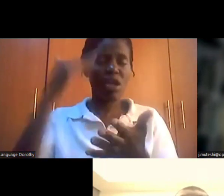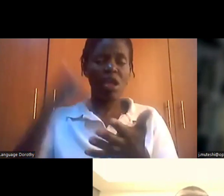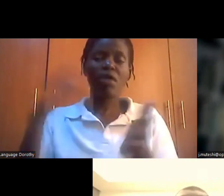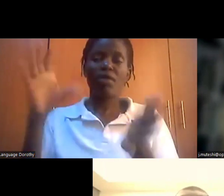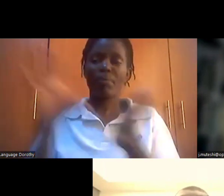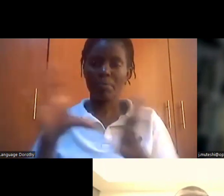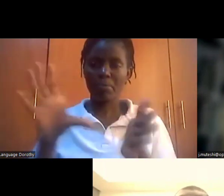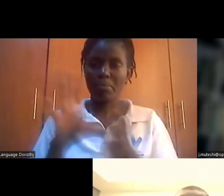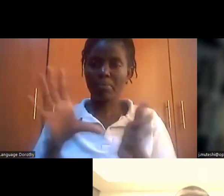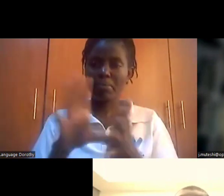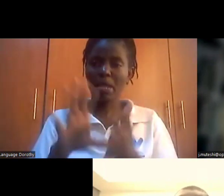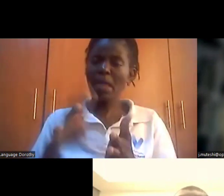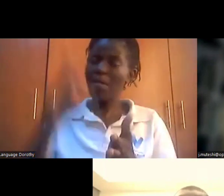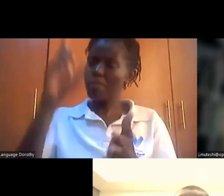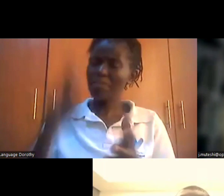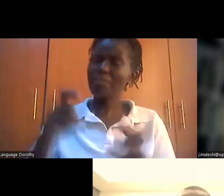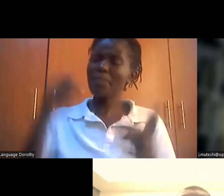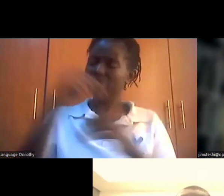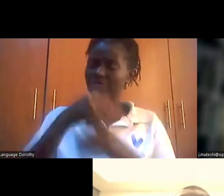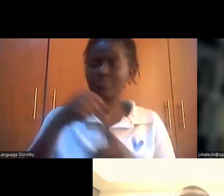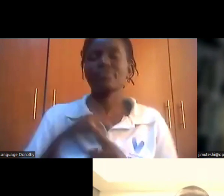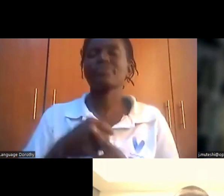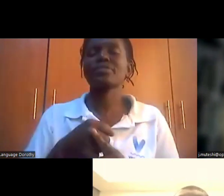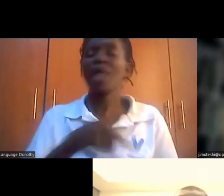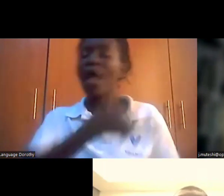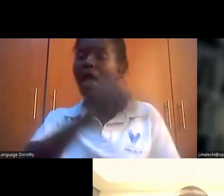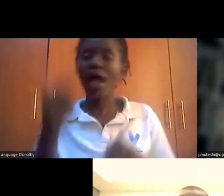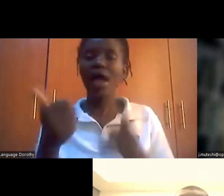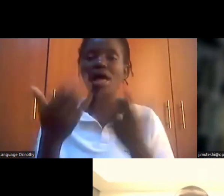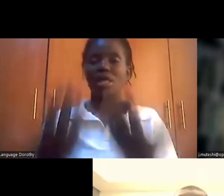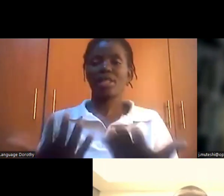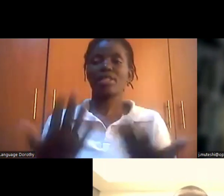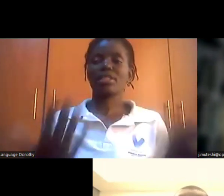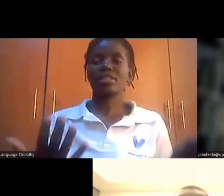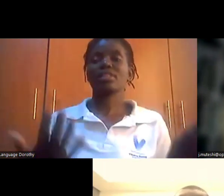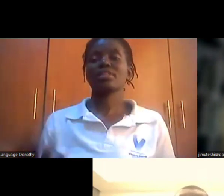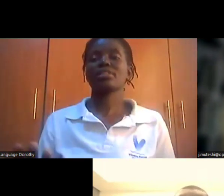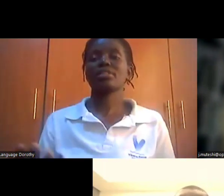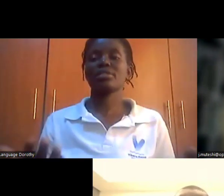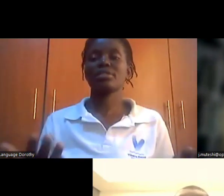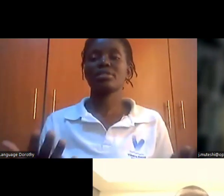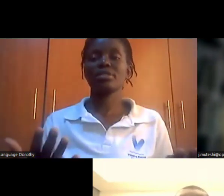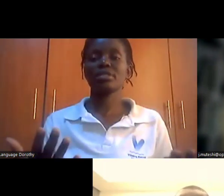intervene. The other thing is, of course, the trainees, including the